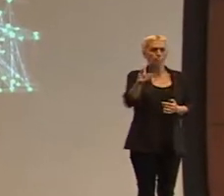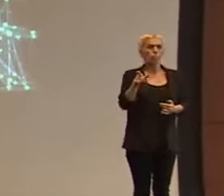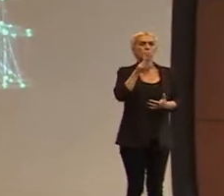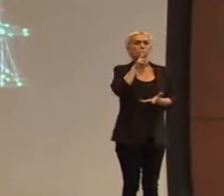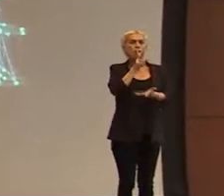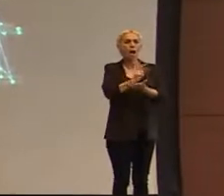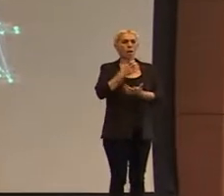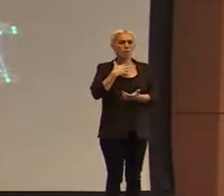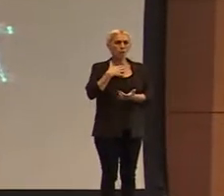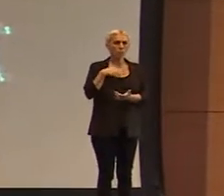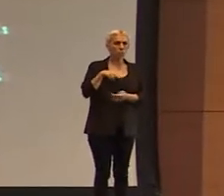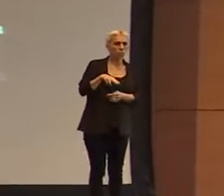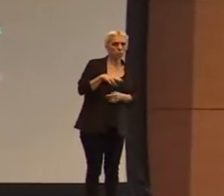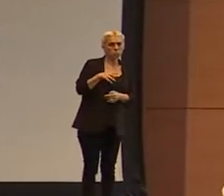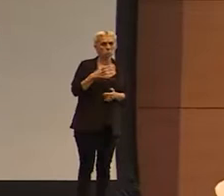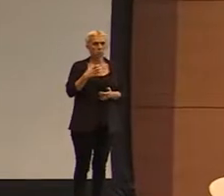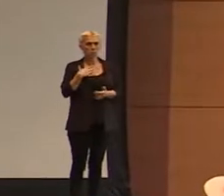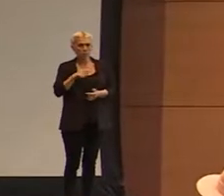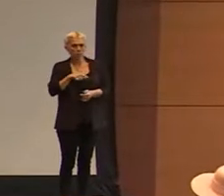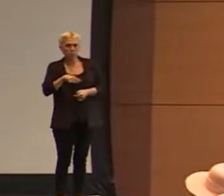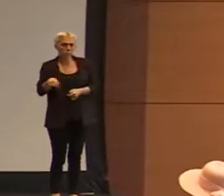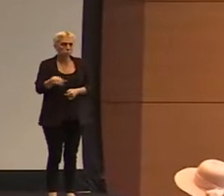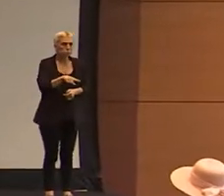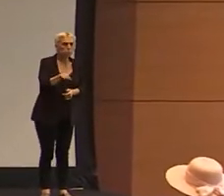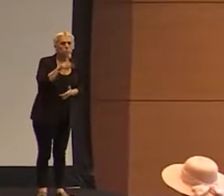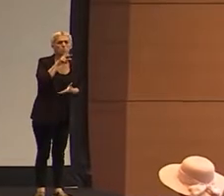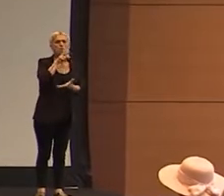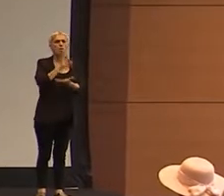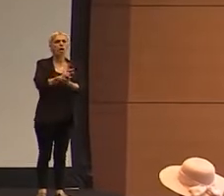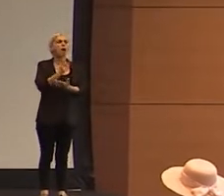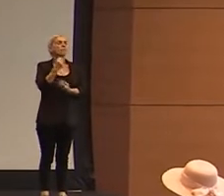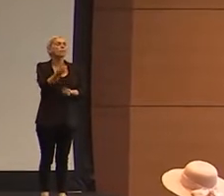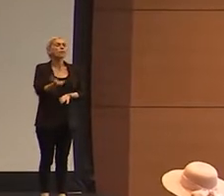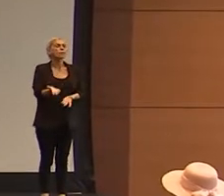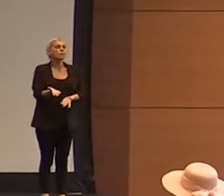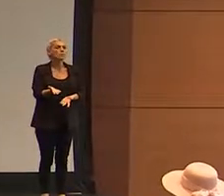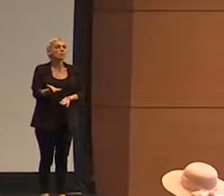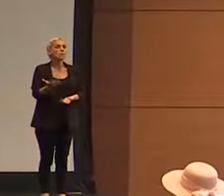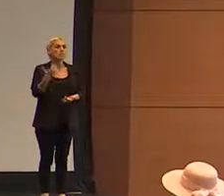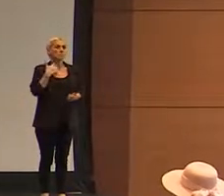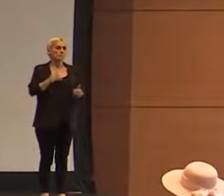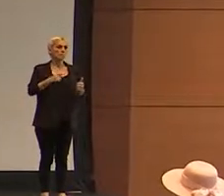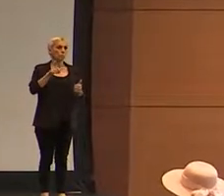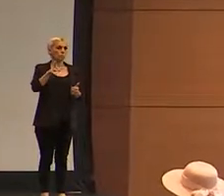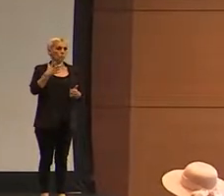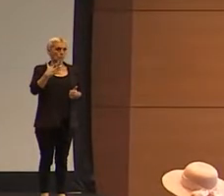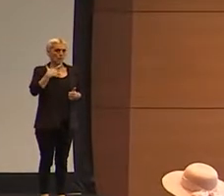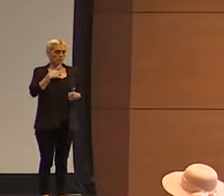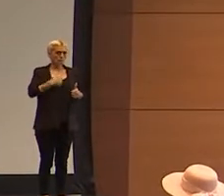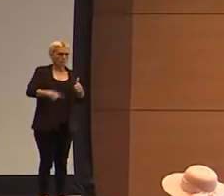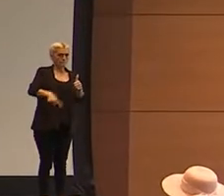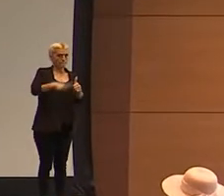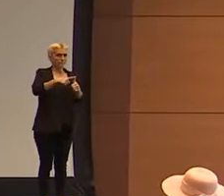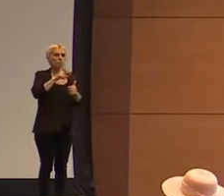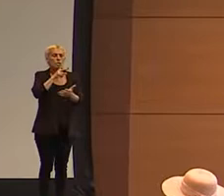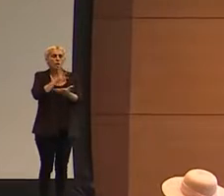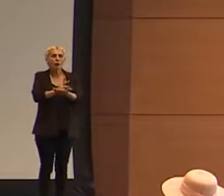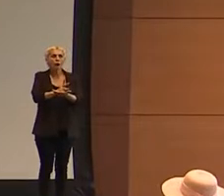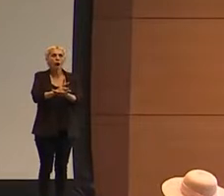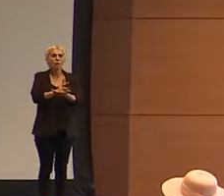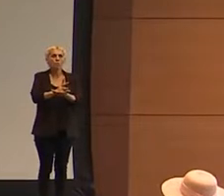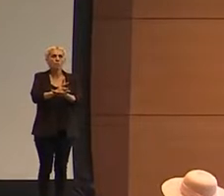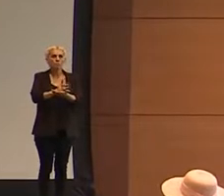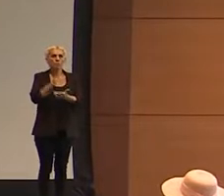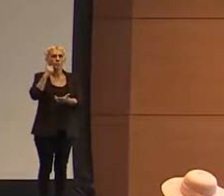garden and these worms make a decision so this biological information system makes a decision if we